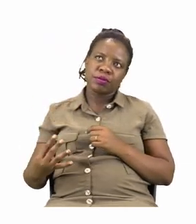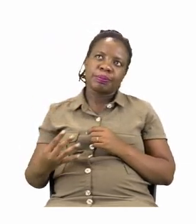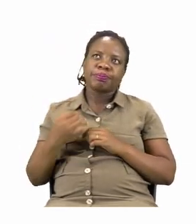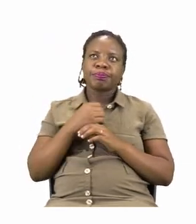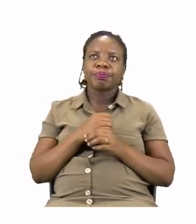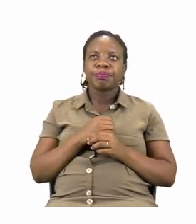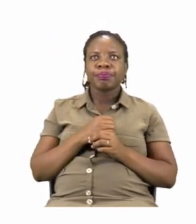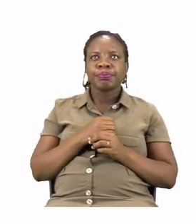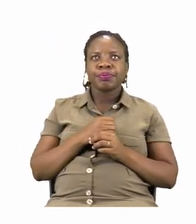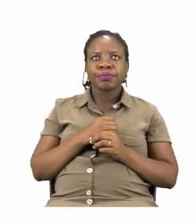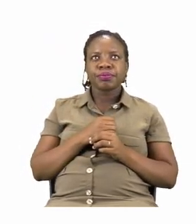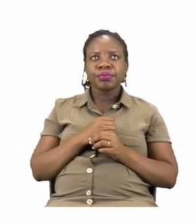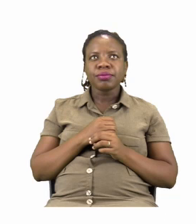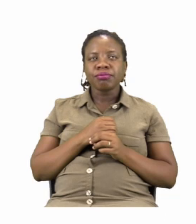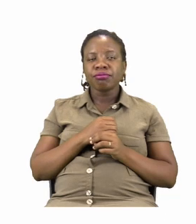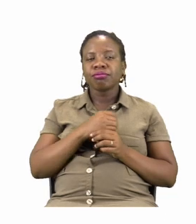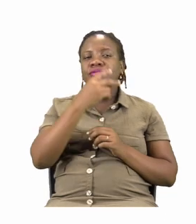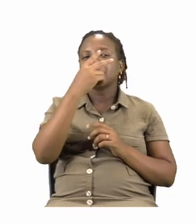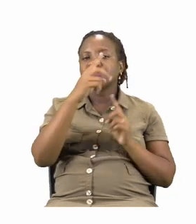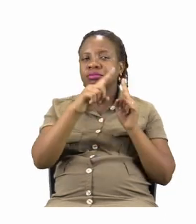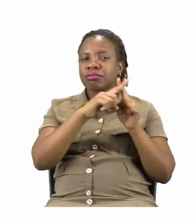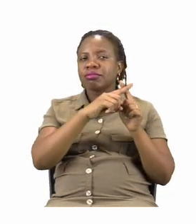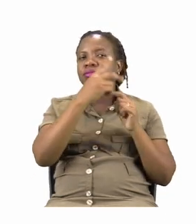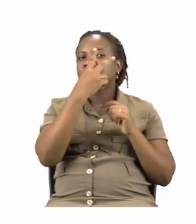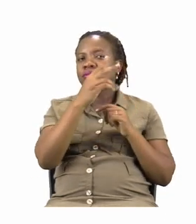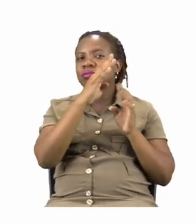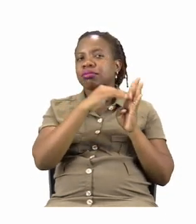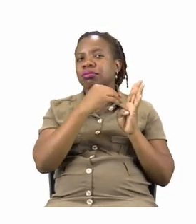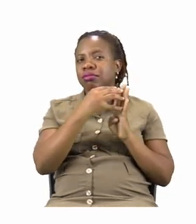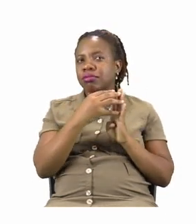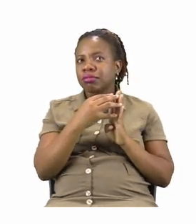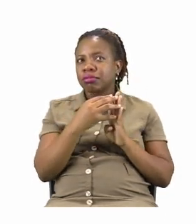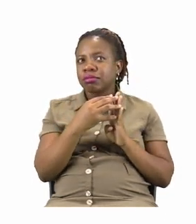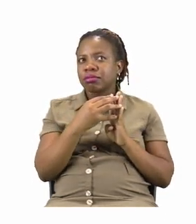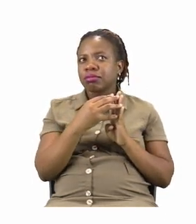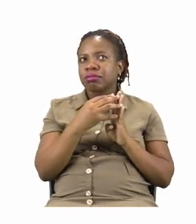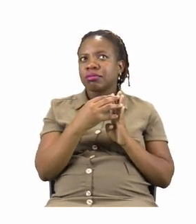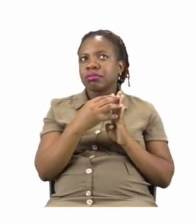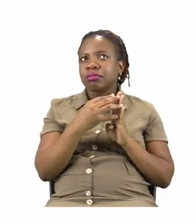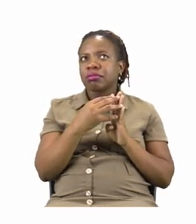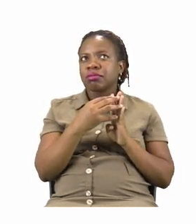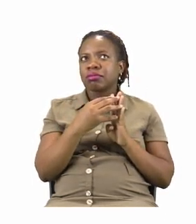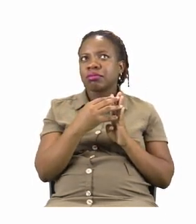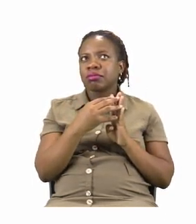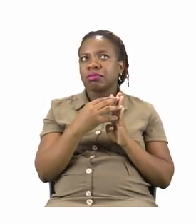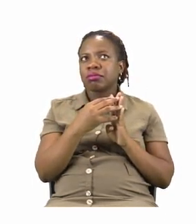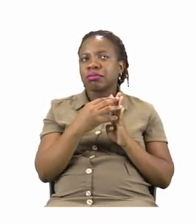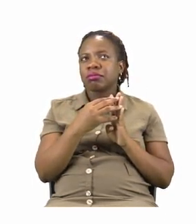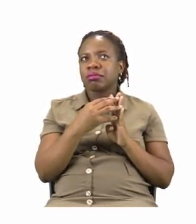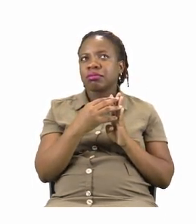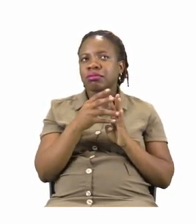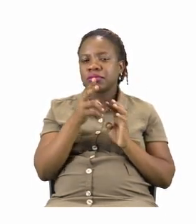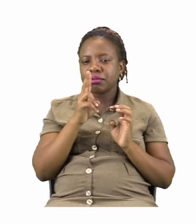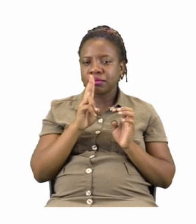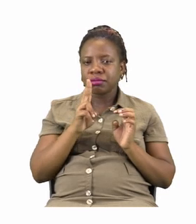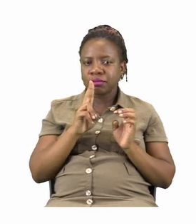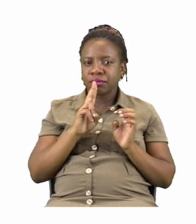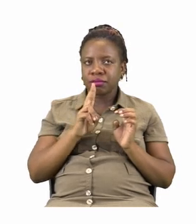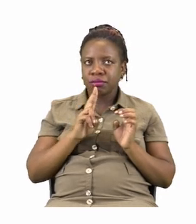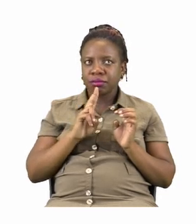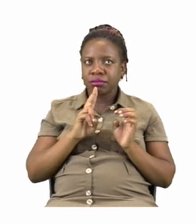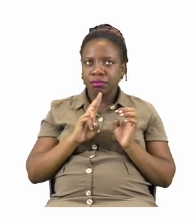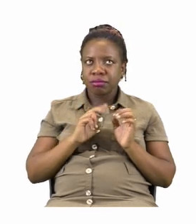So for your 2 times table, all the sums there is a sum that you have to